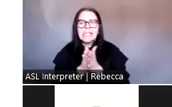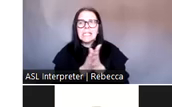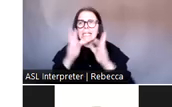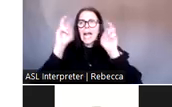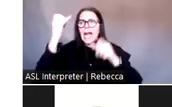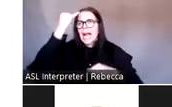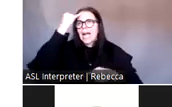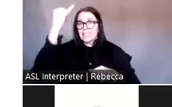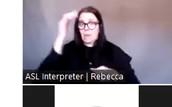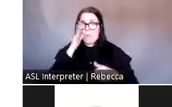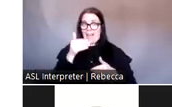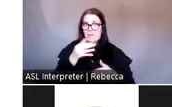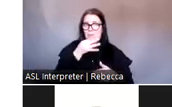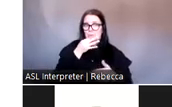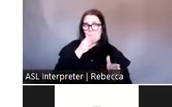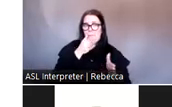year.